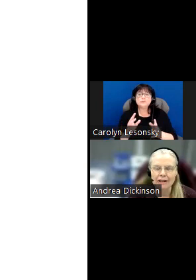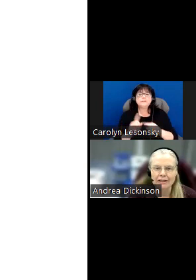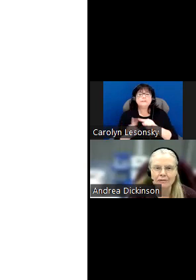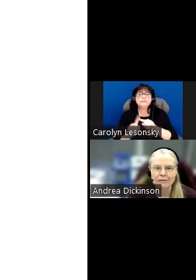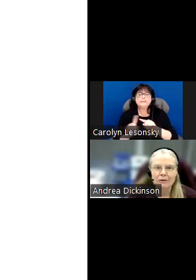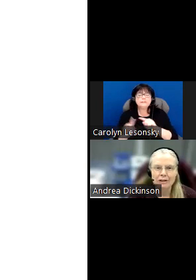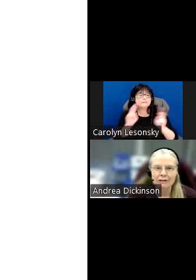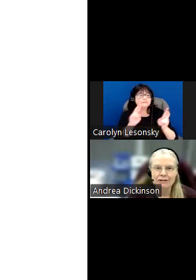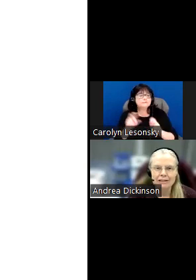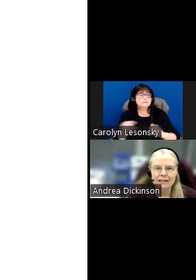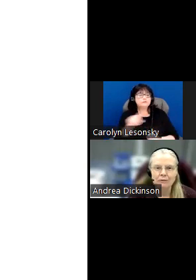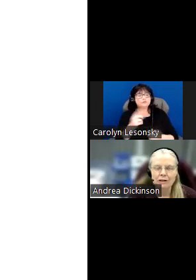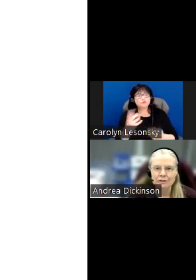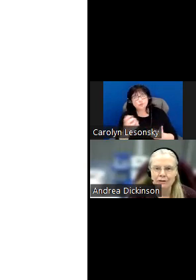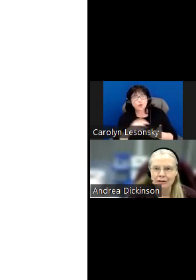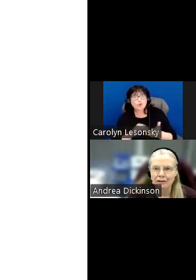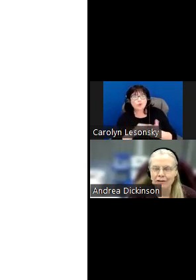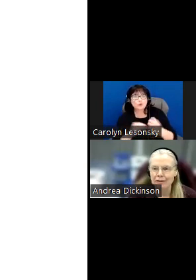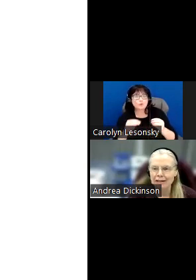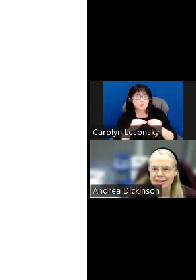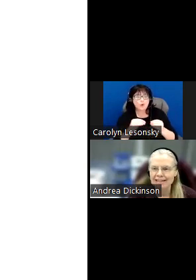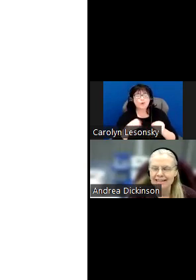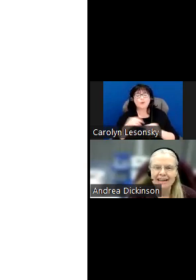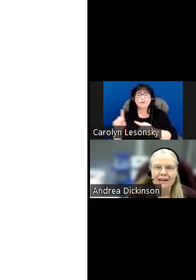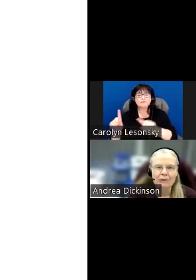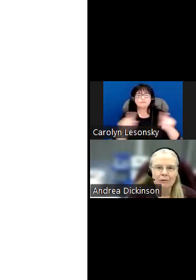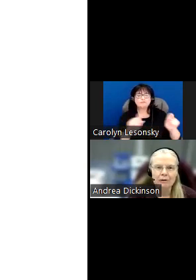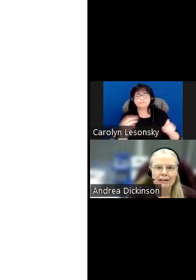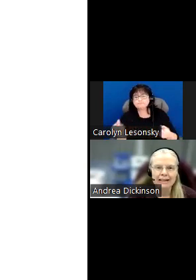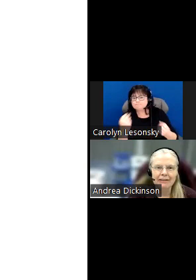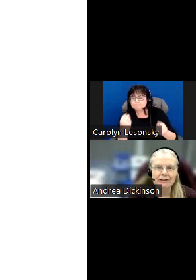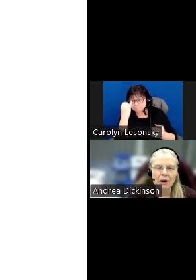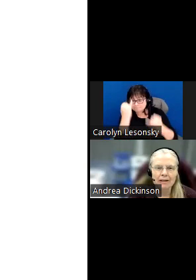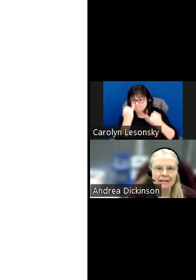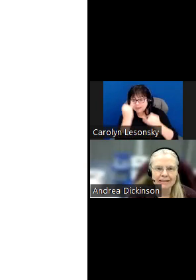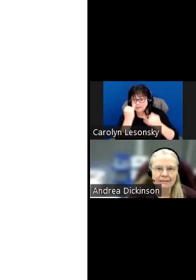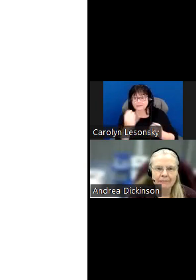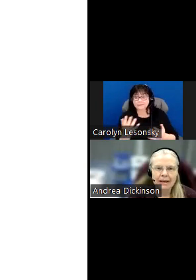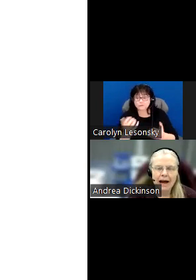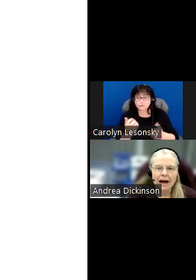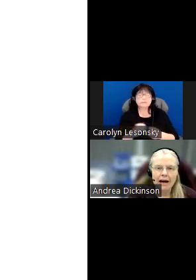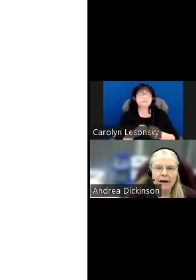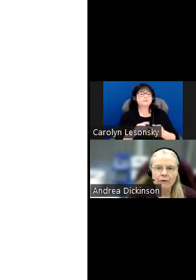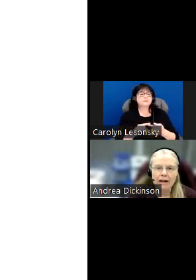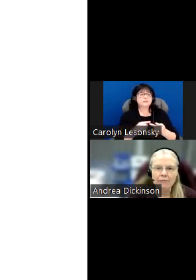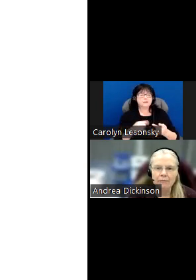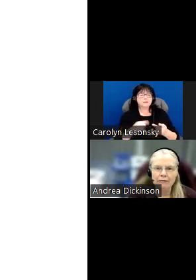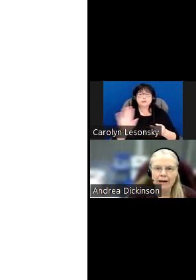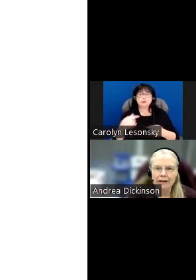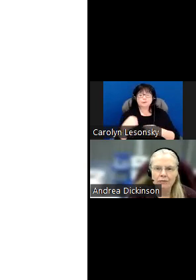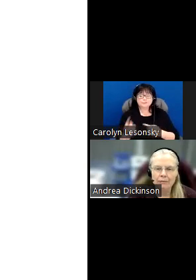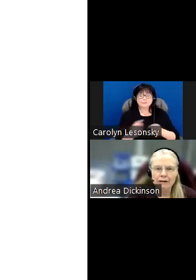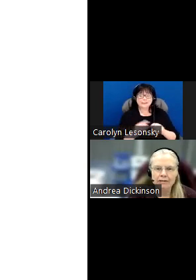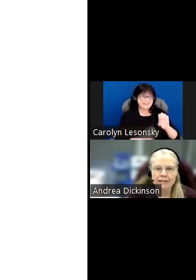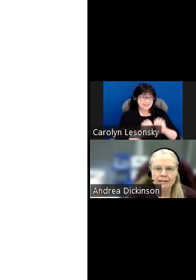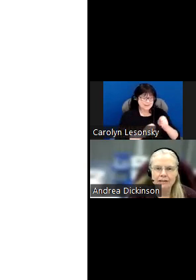field, find out what you're interested in. We also look at your evaluations when we're putting together topics. and we have been